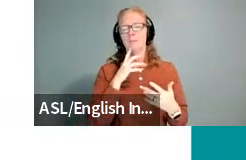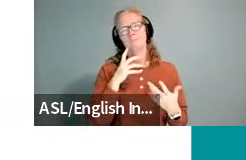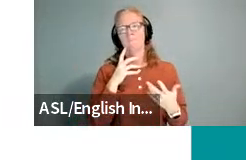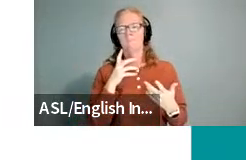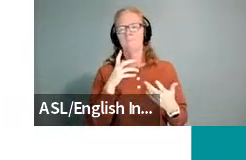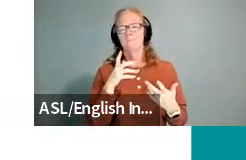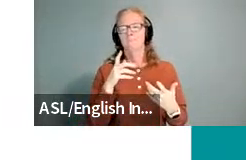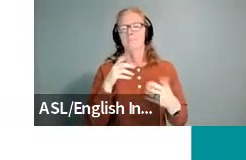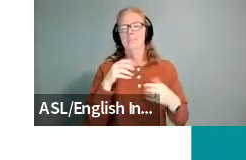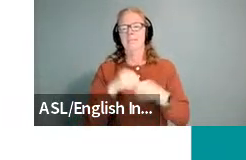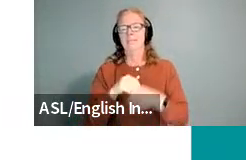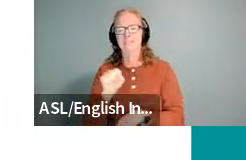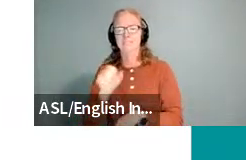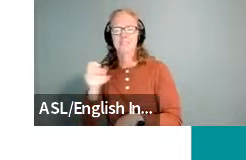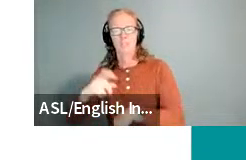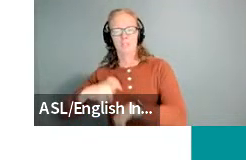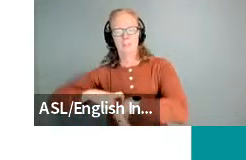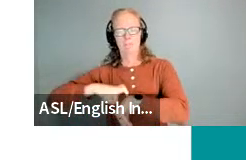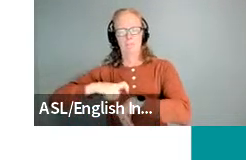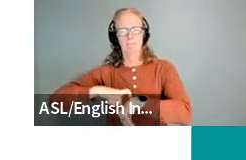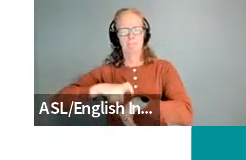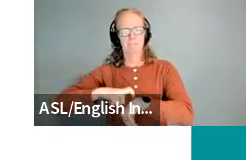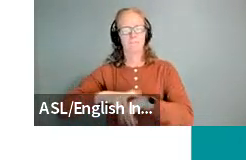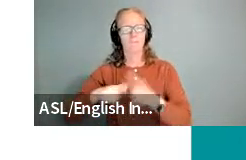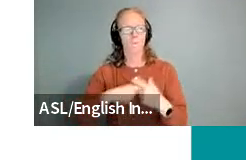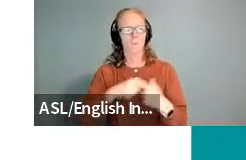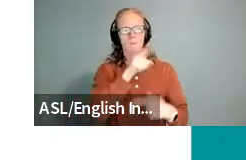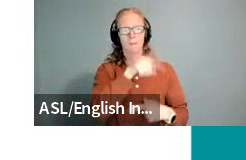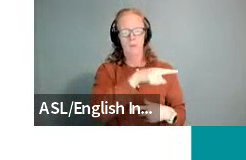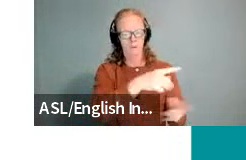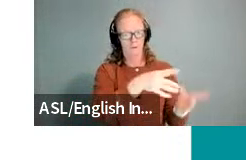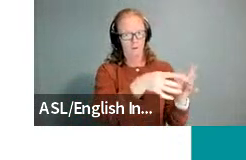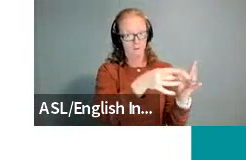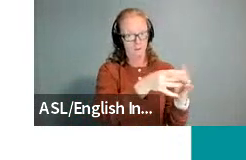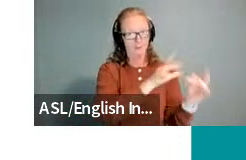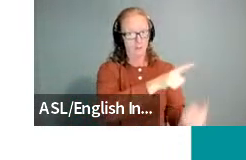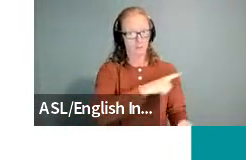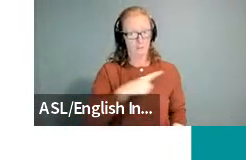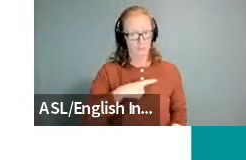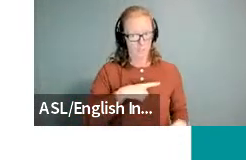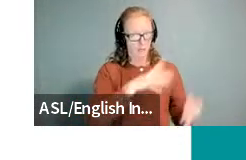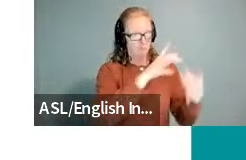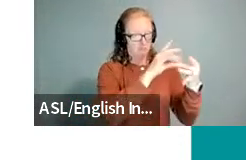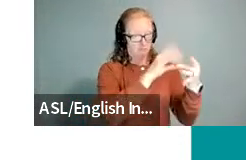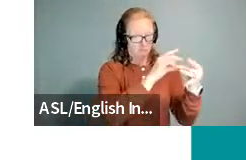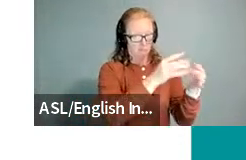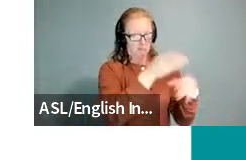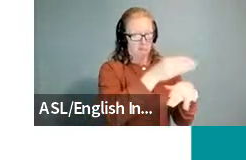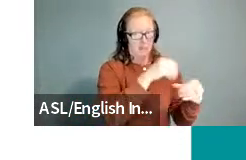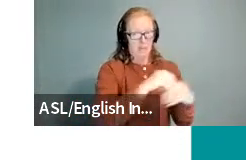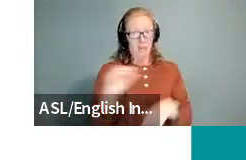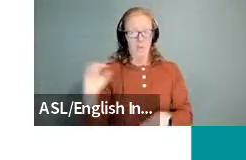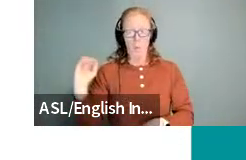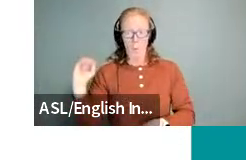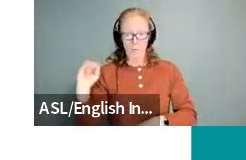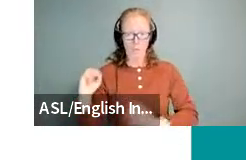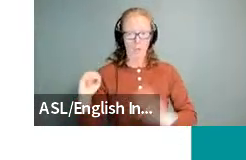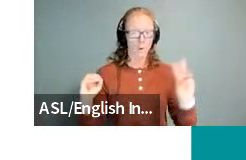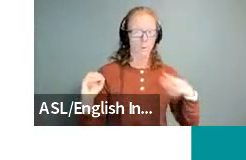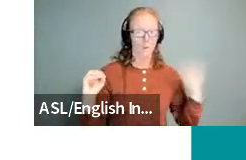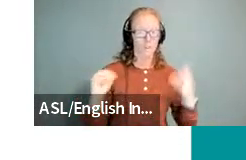the session coming up. So as they are talking to their legislators in Oregon and in